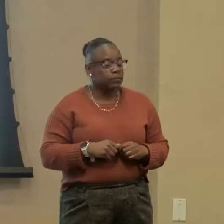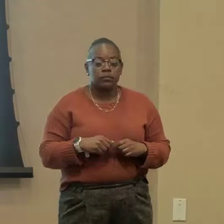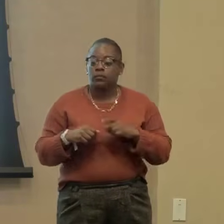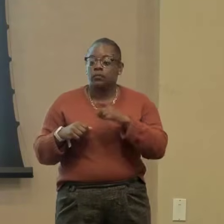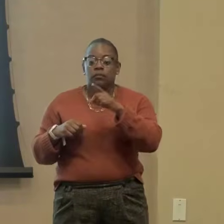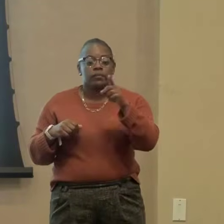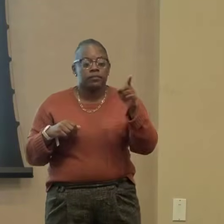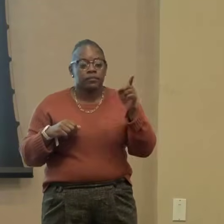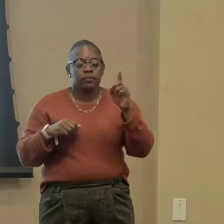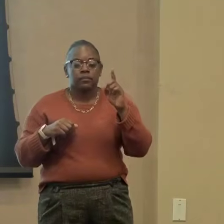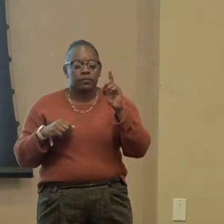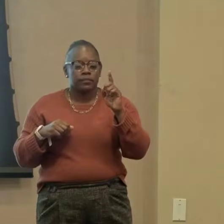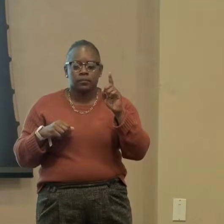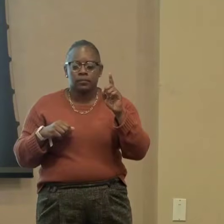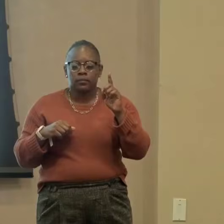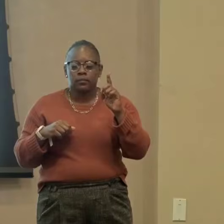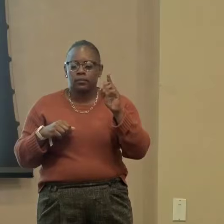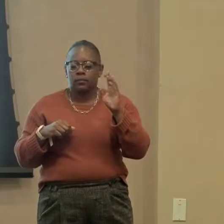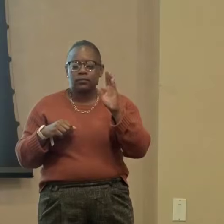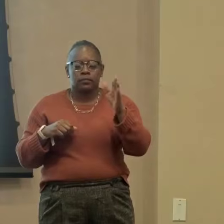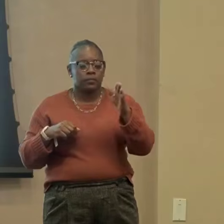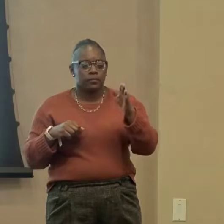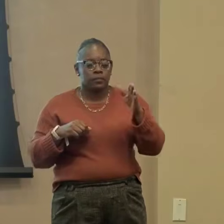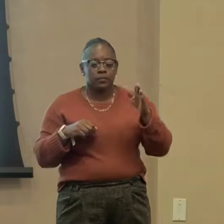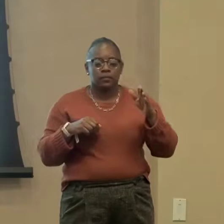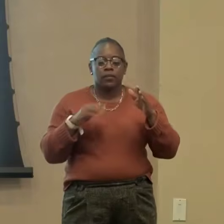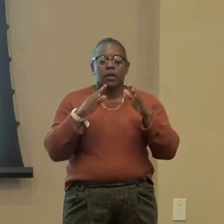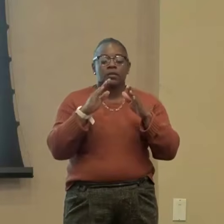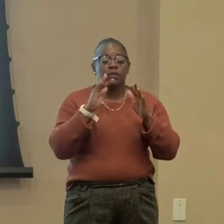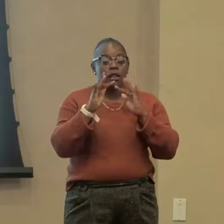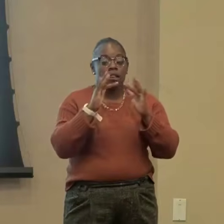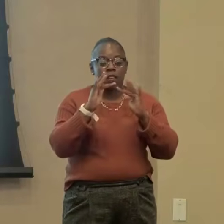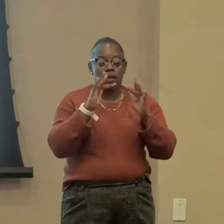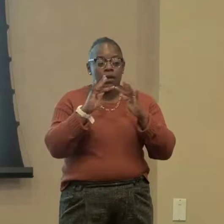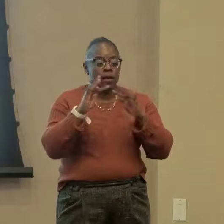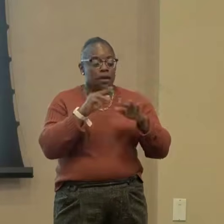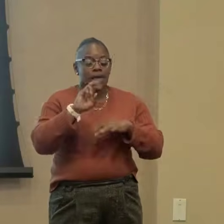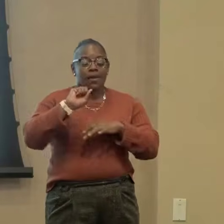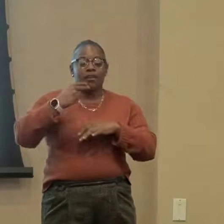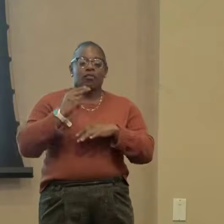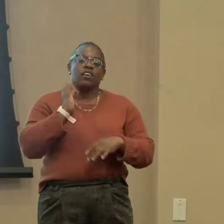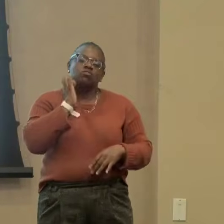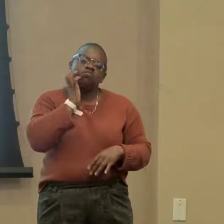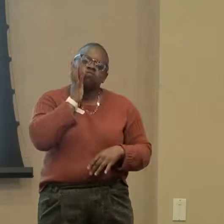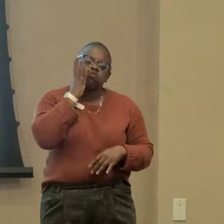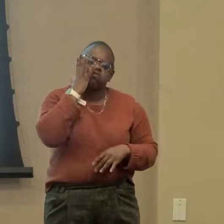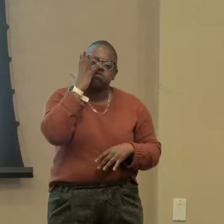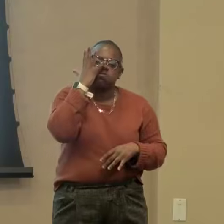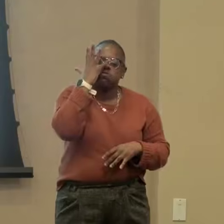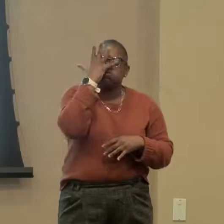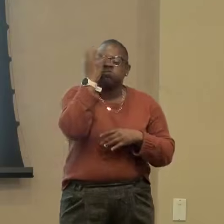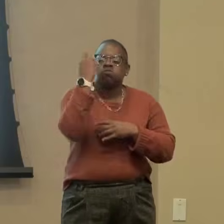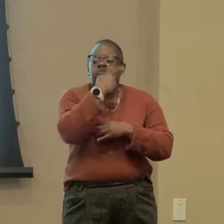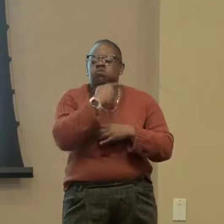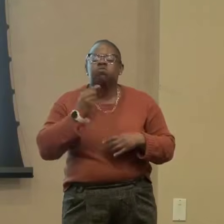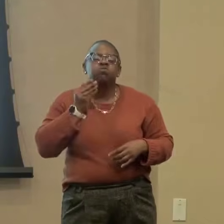Dr. Zoe, this is online. I had a rash that covered my whole face, but started around